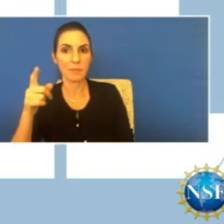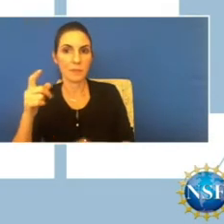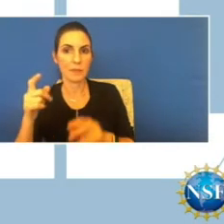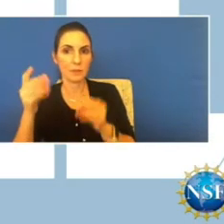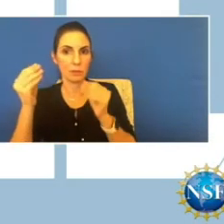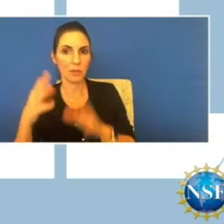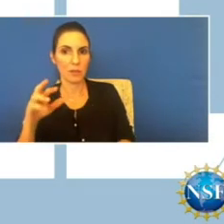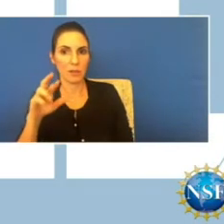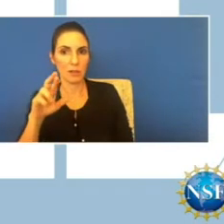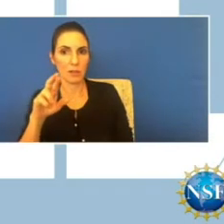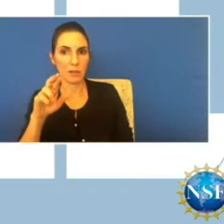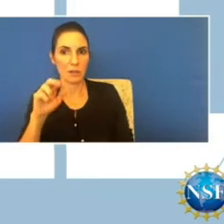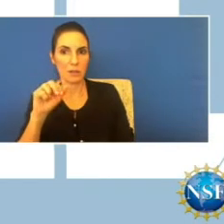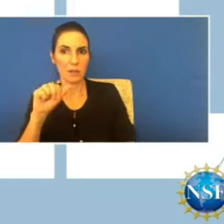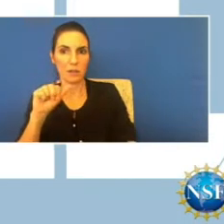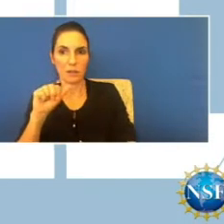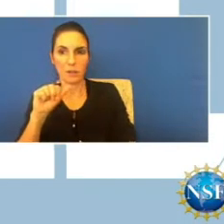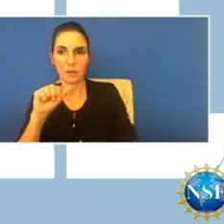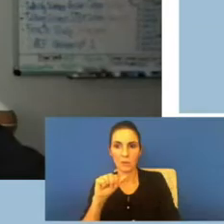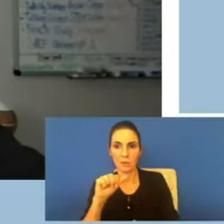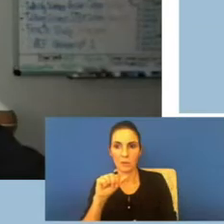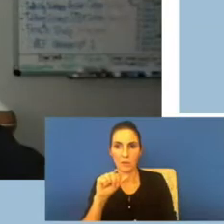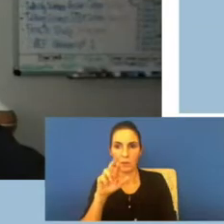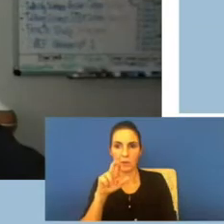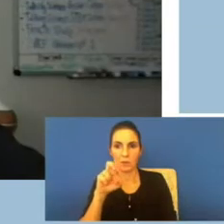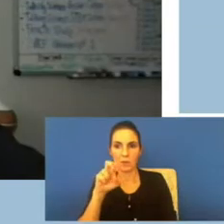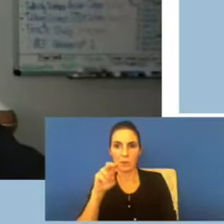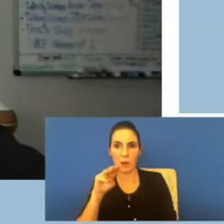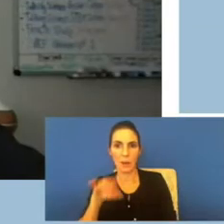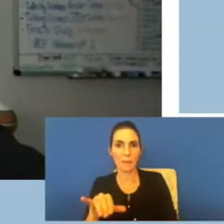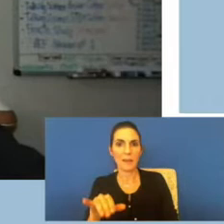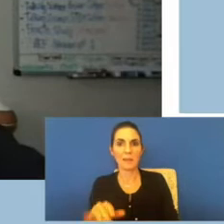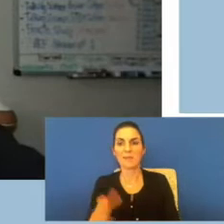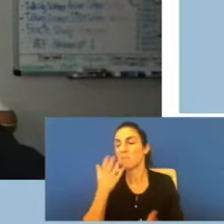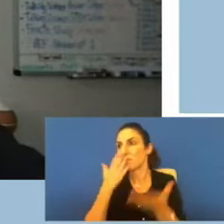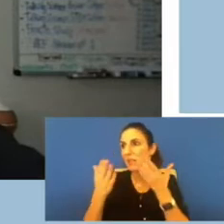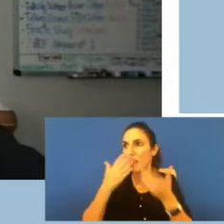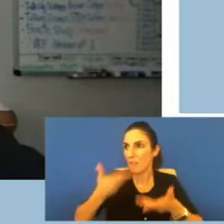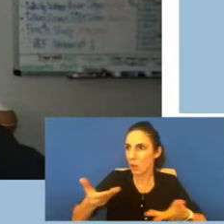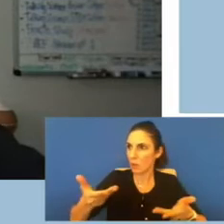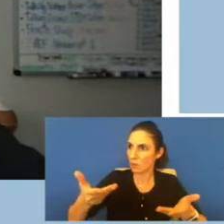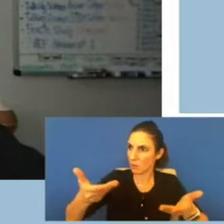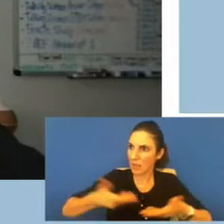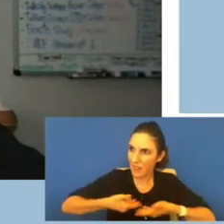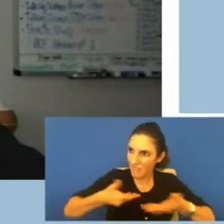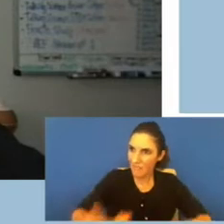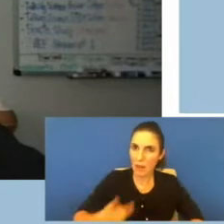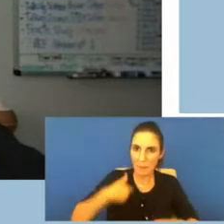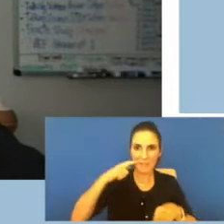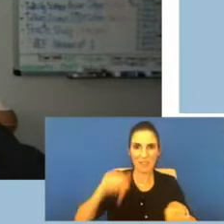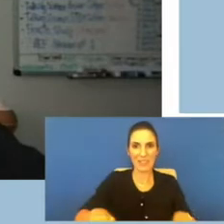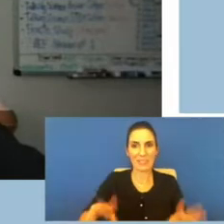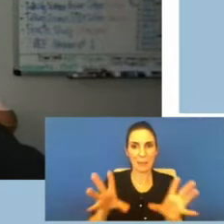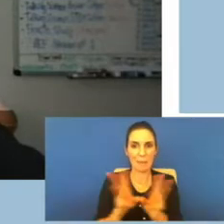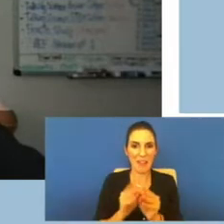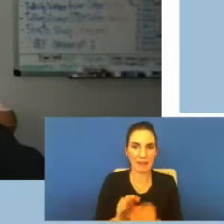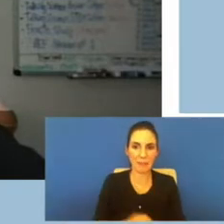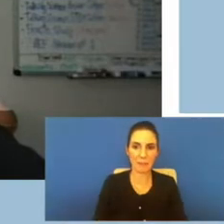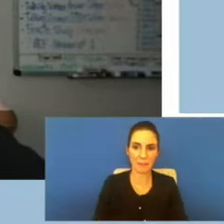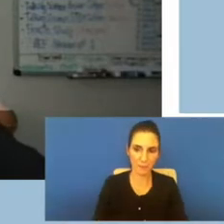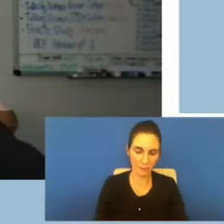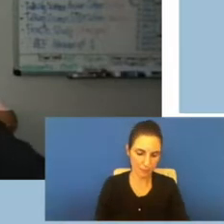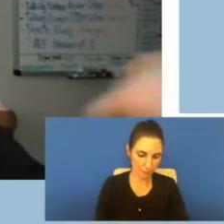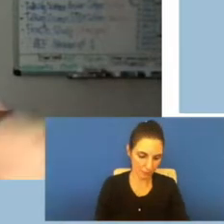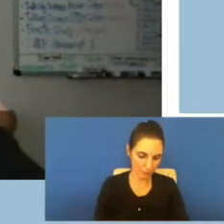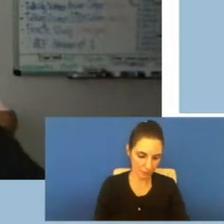All right, Megan, thank you so much. Thank you for having me on this panel. Thank you, Case, too, for inviting me. I'm super